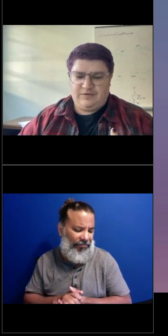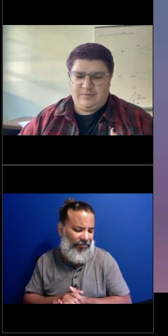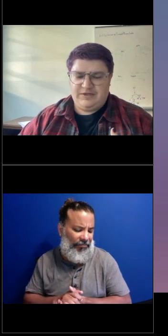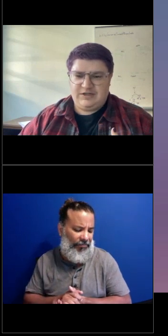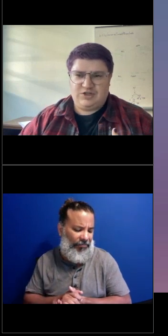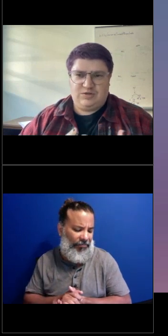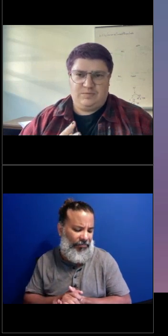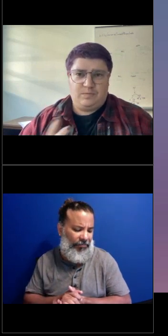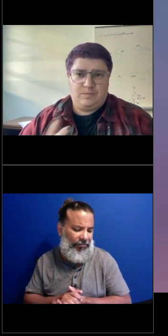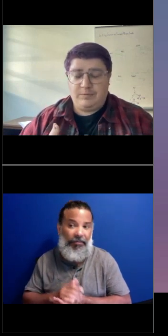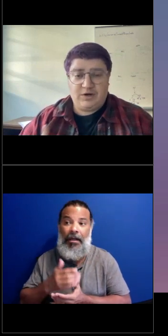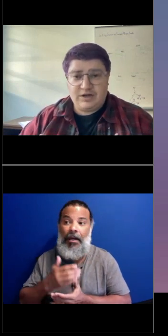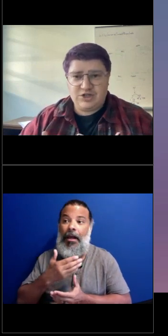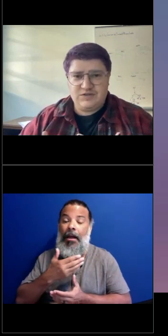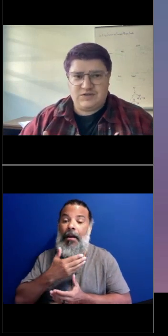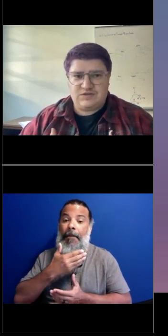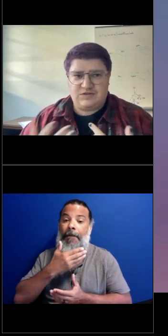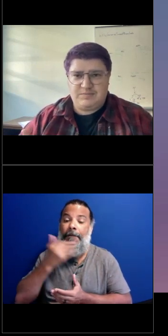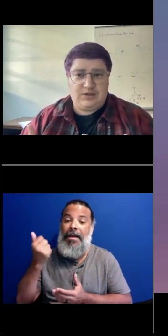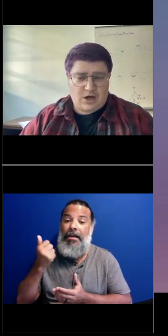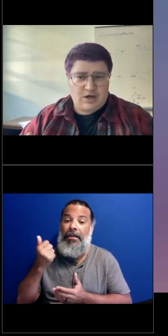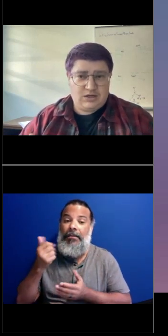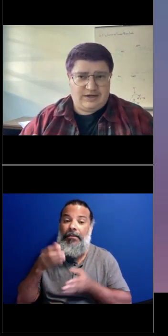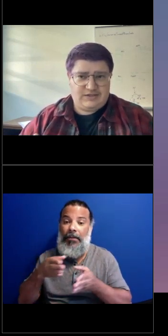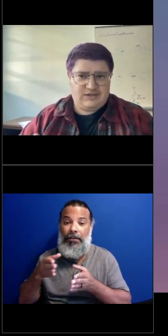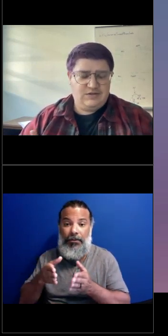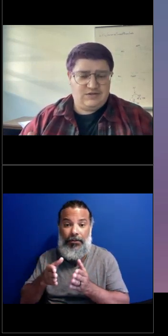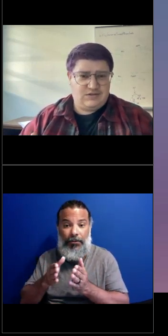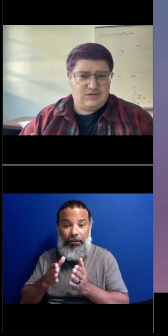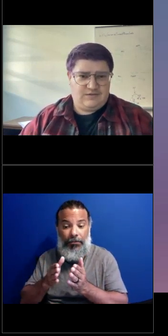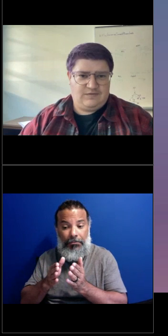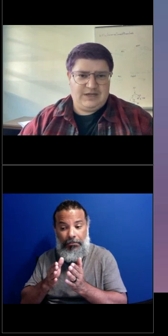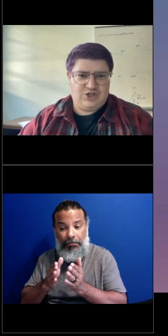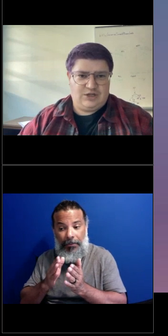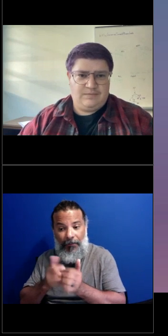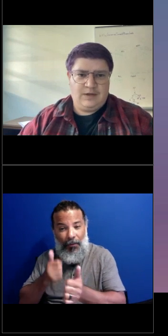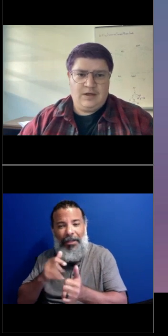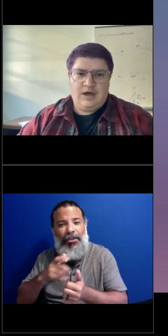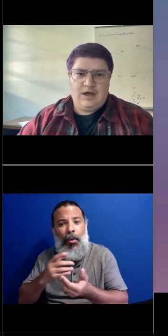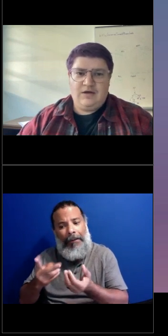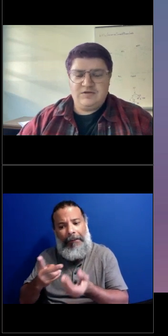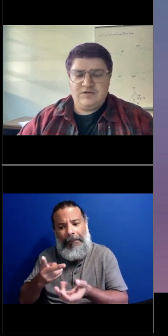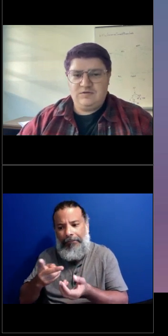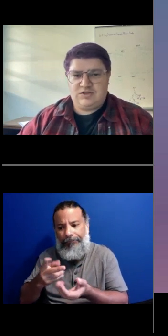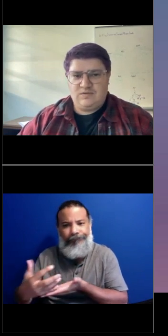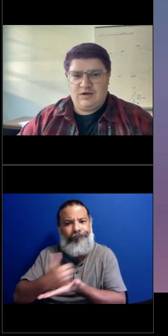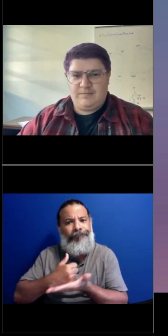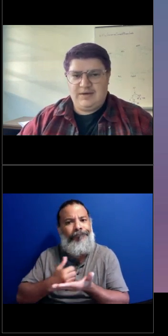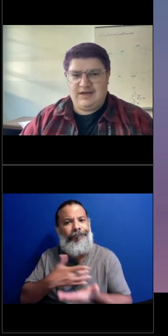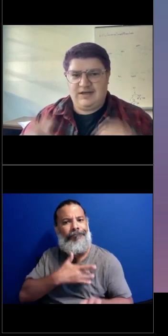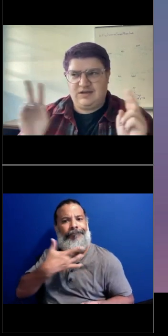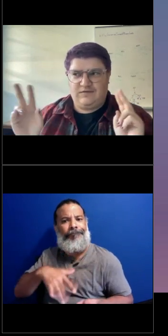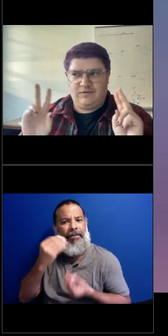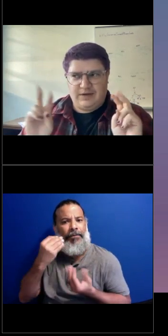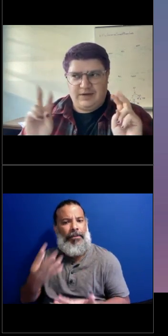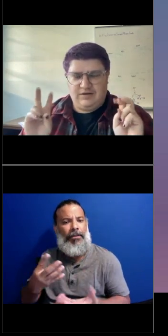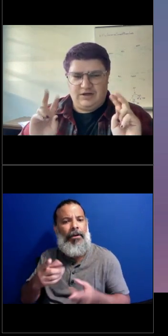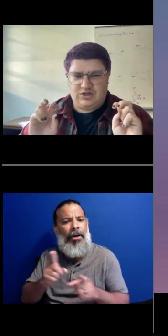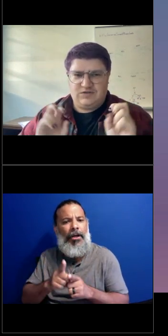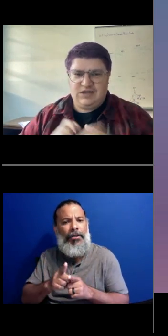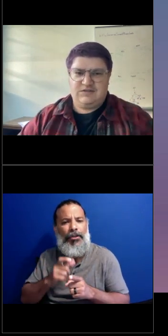people from potential repercussions is to simply not collect sensitive information. I also don't recommend asking